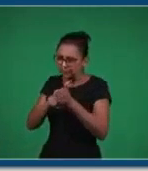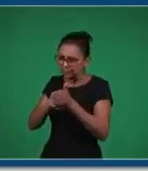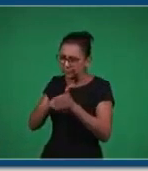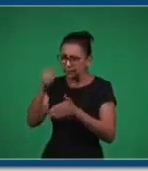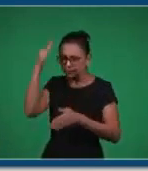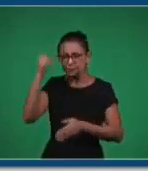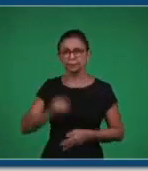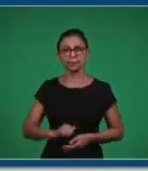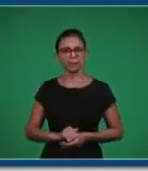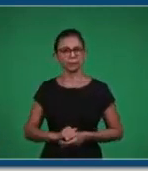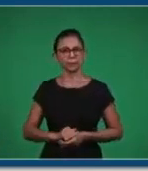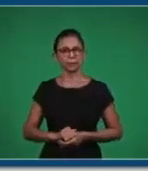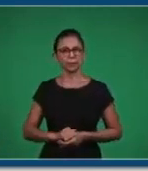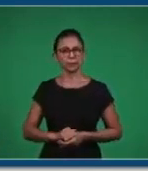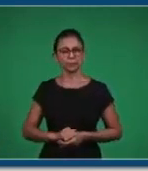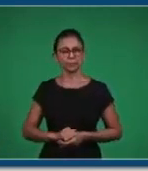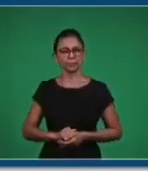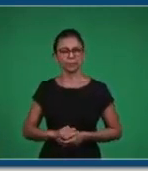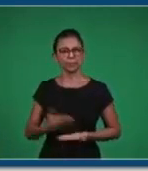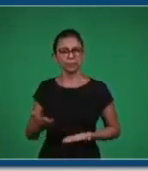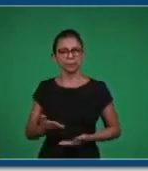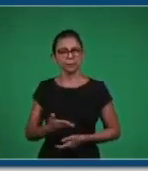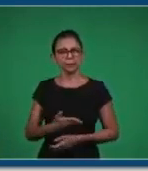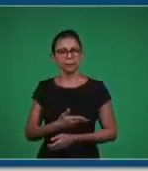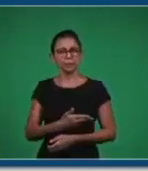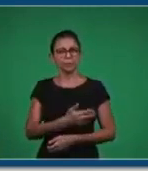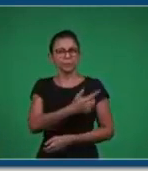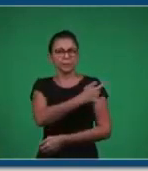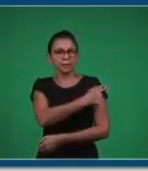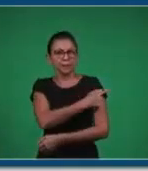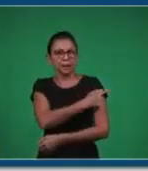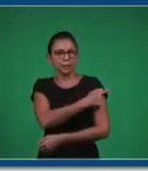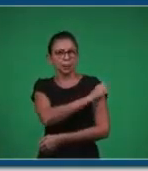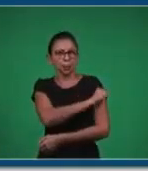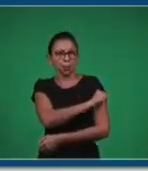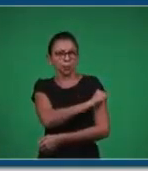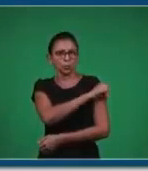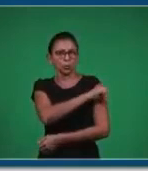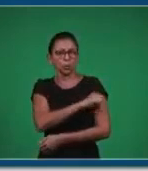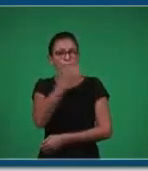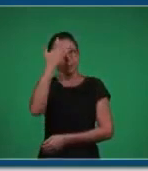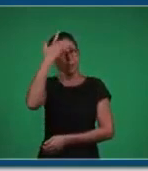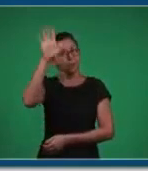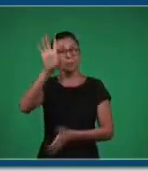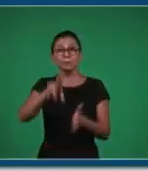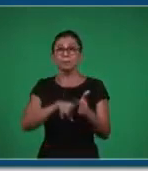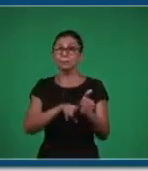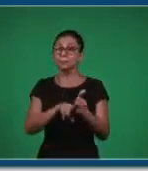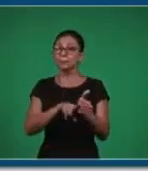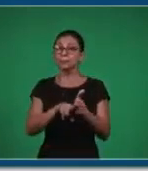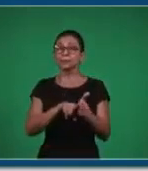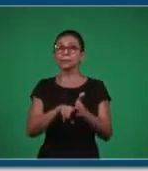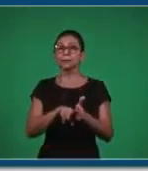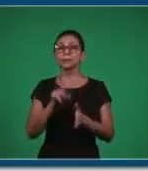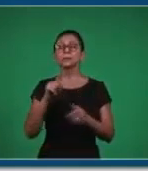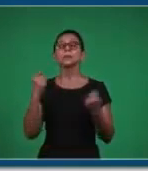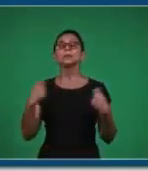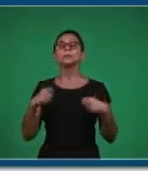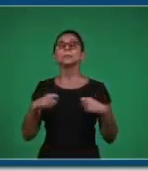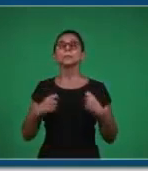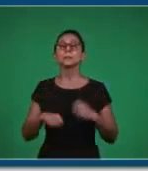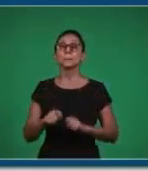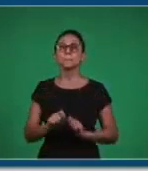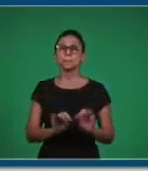to find that? Children in school, they are not able to do a research. You know what they need? They